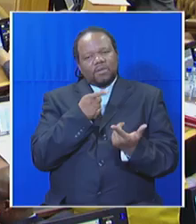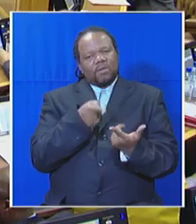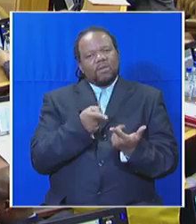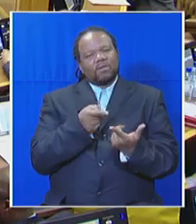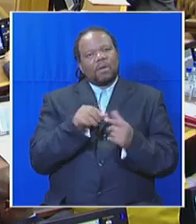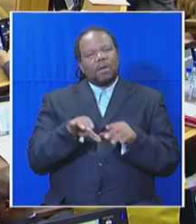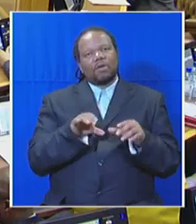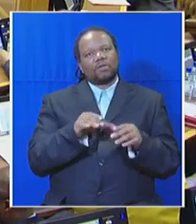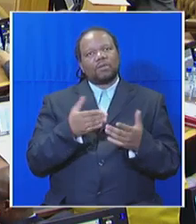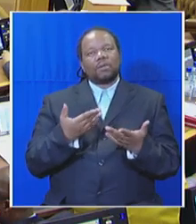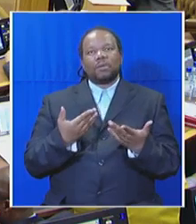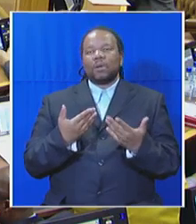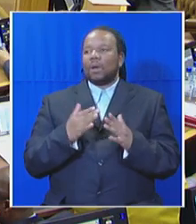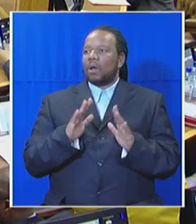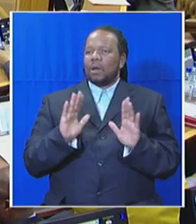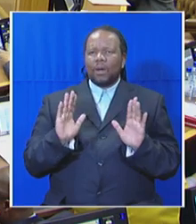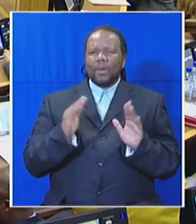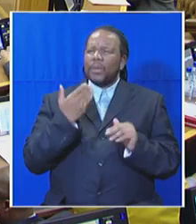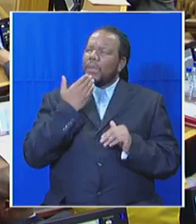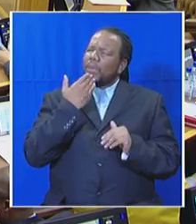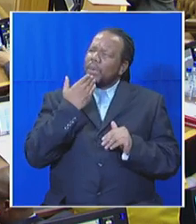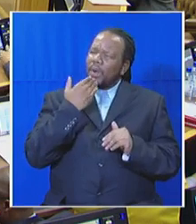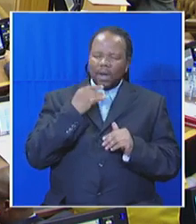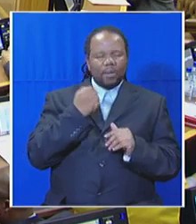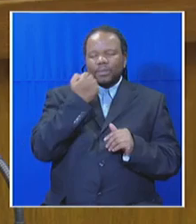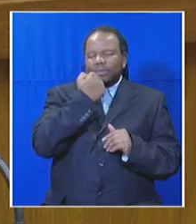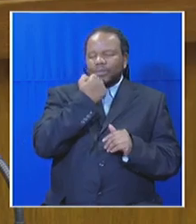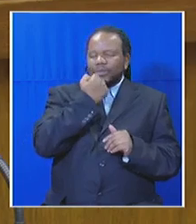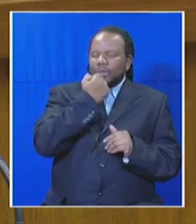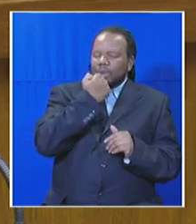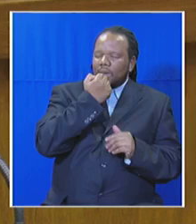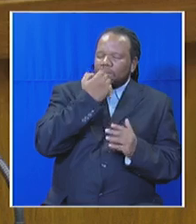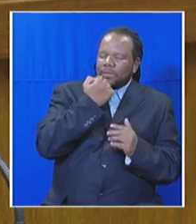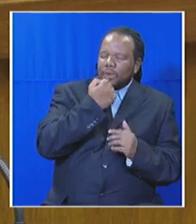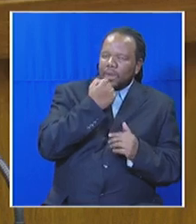Sorry, Madam Speaker, I didn't hear who did that. I was distracted.